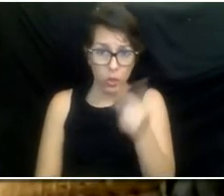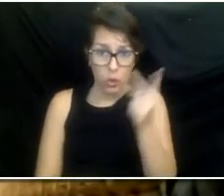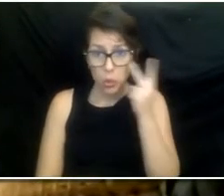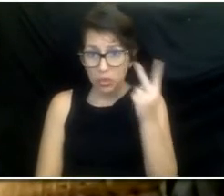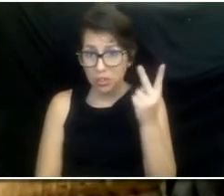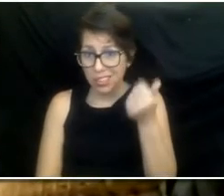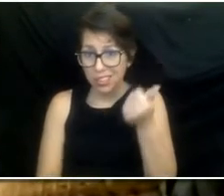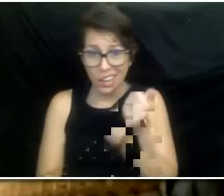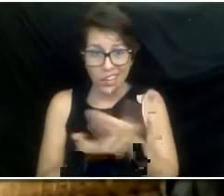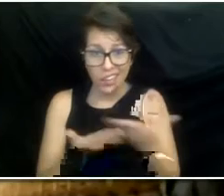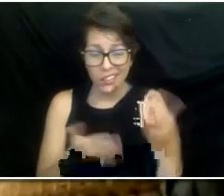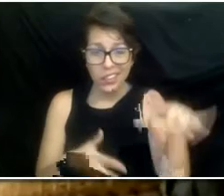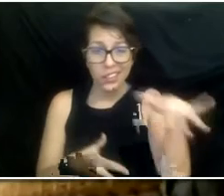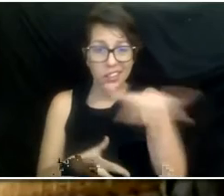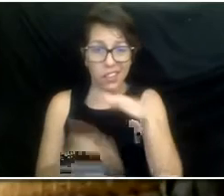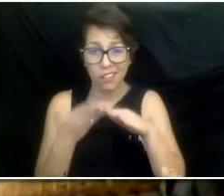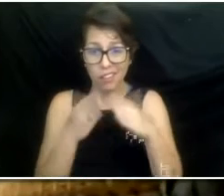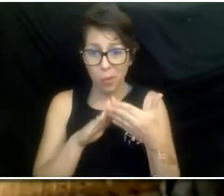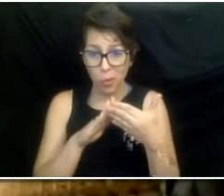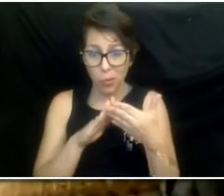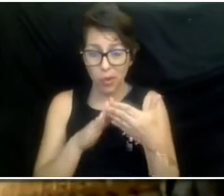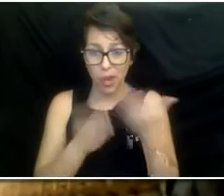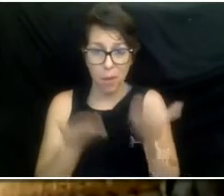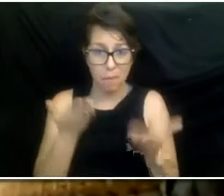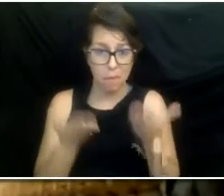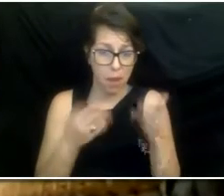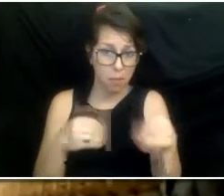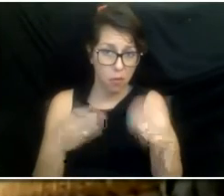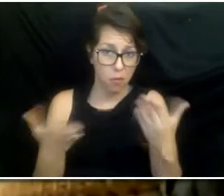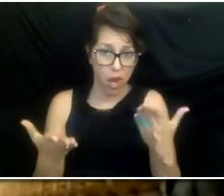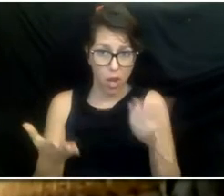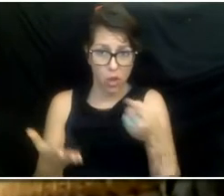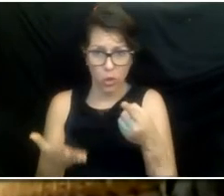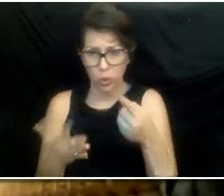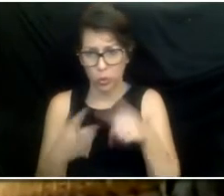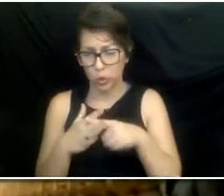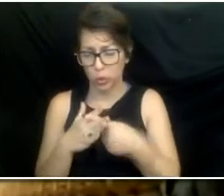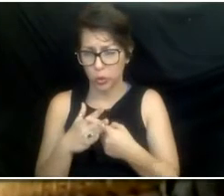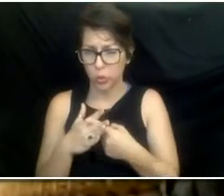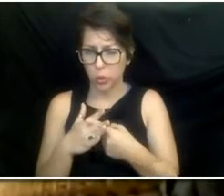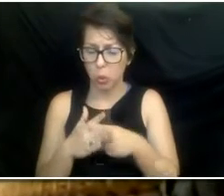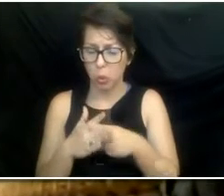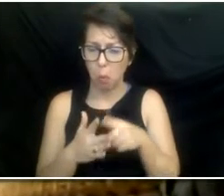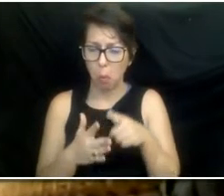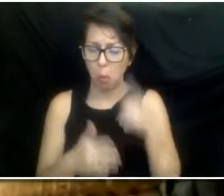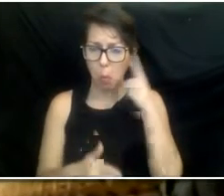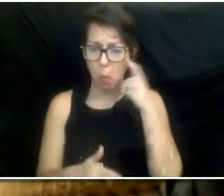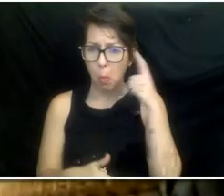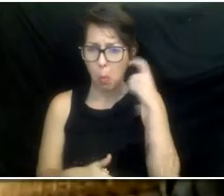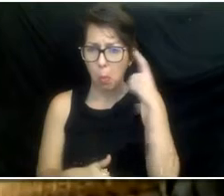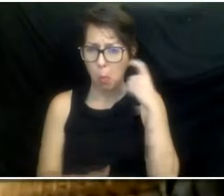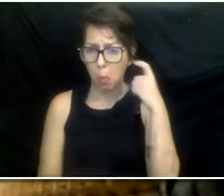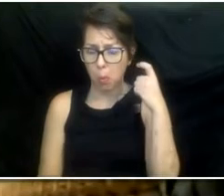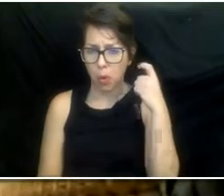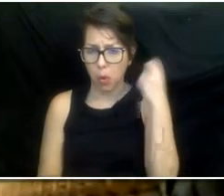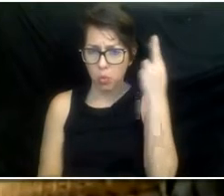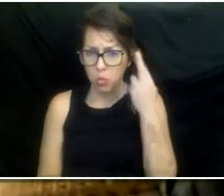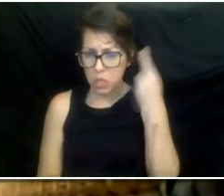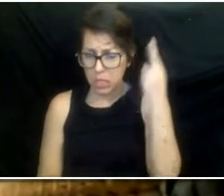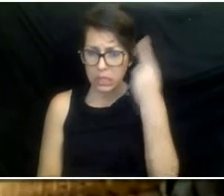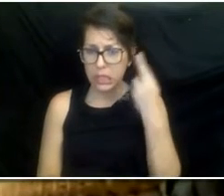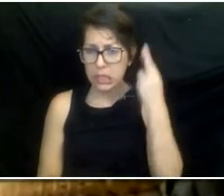colleagues have gotten a really clear explanation from the from the city so I want to hear what you're seeing on